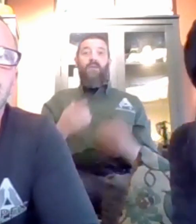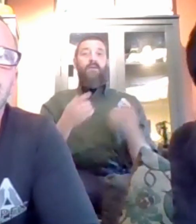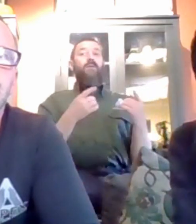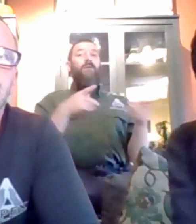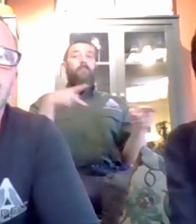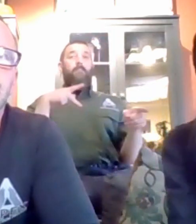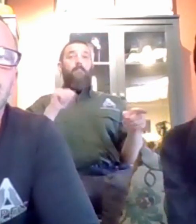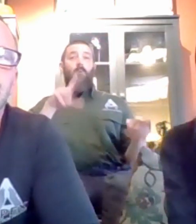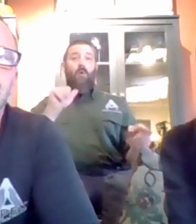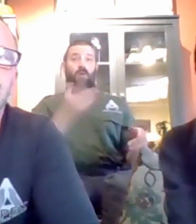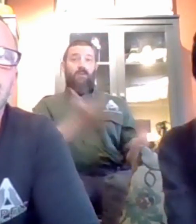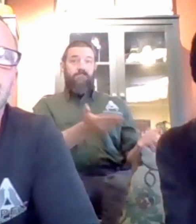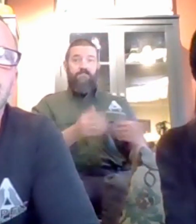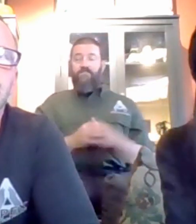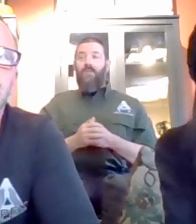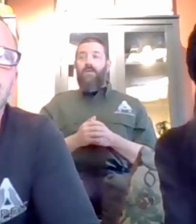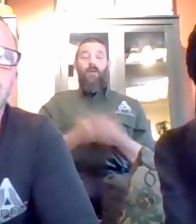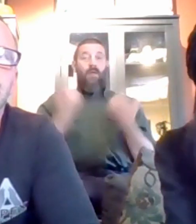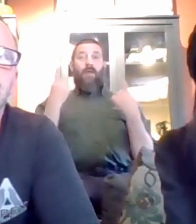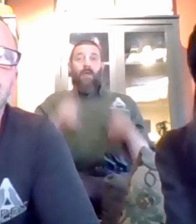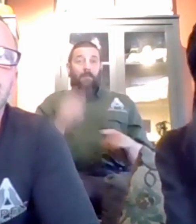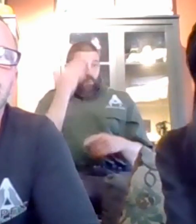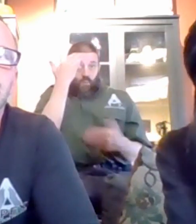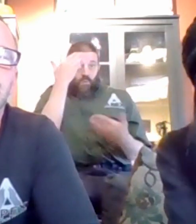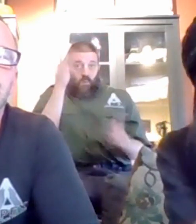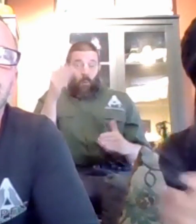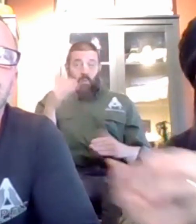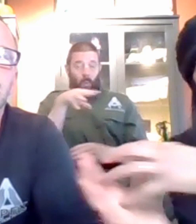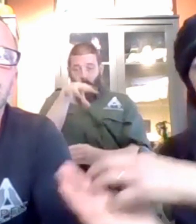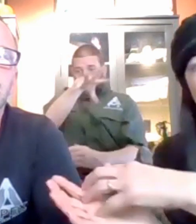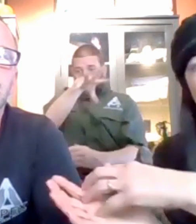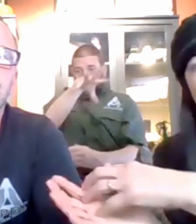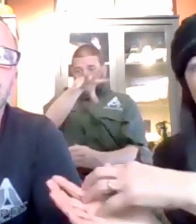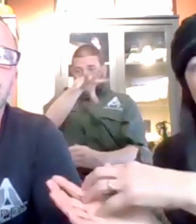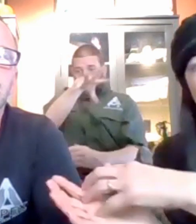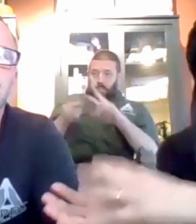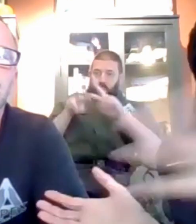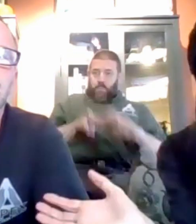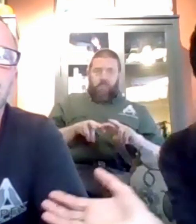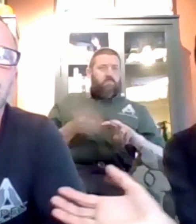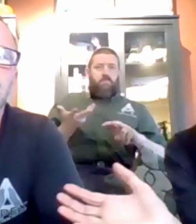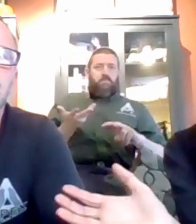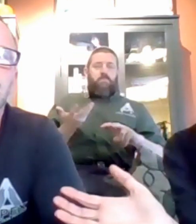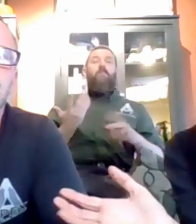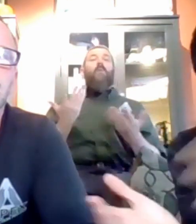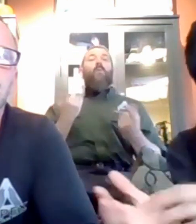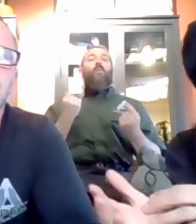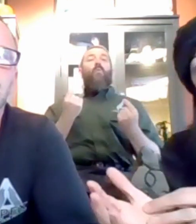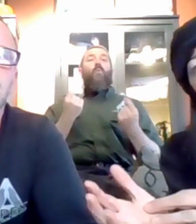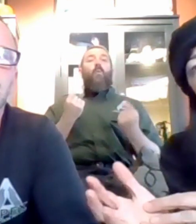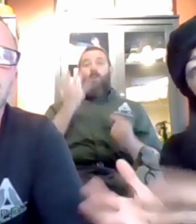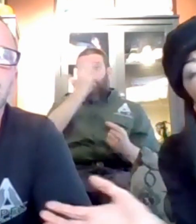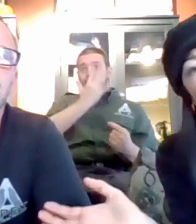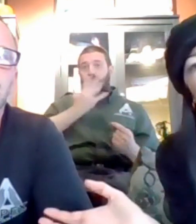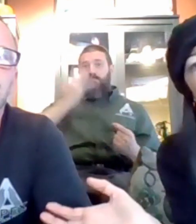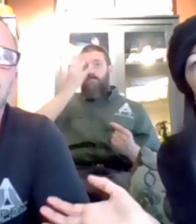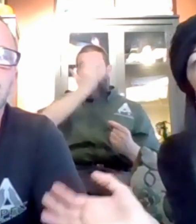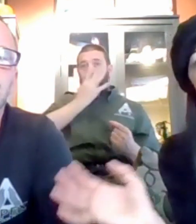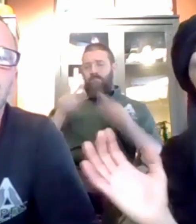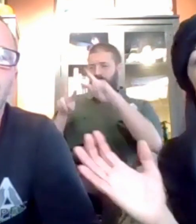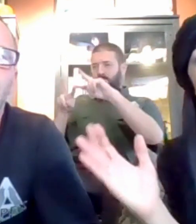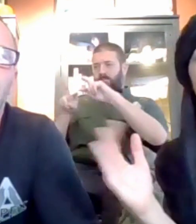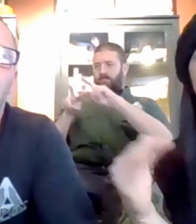don't know the content, what we phenotype, which is we assess all of the behavioral